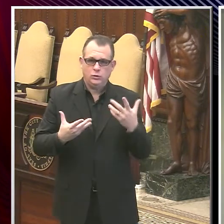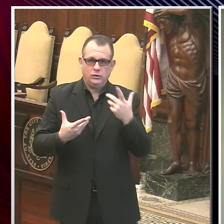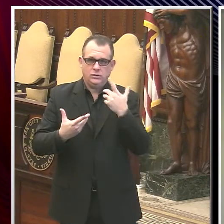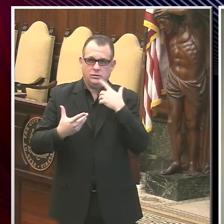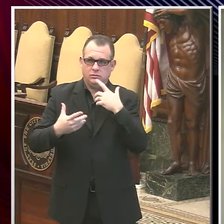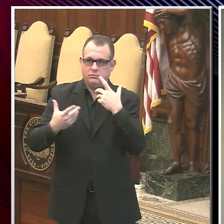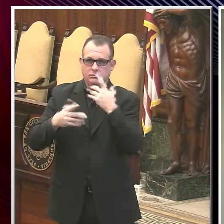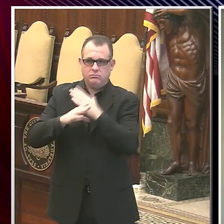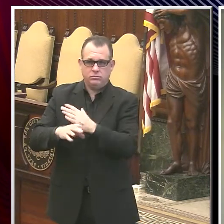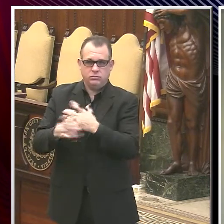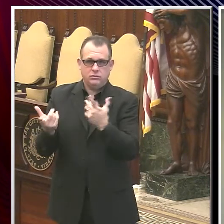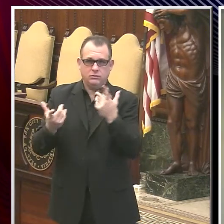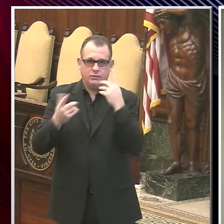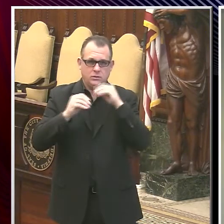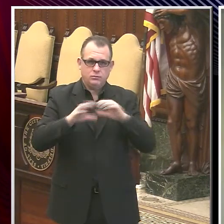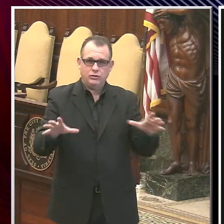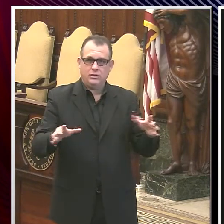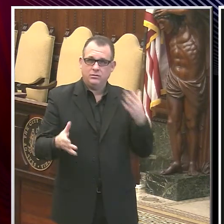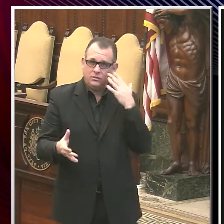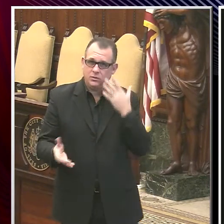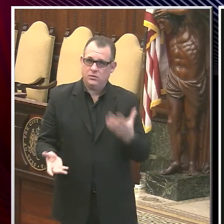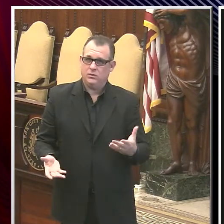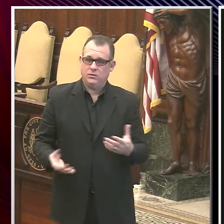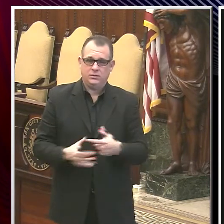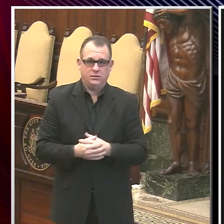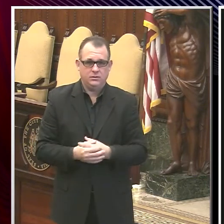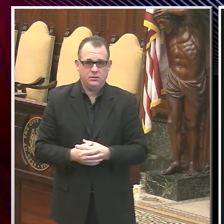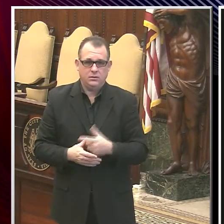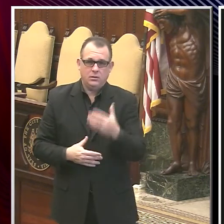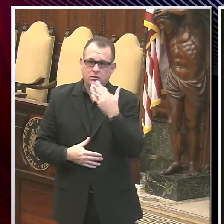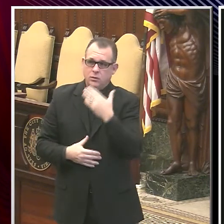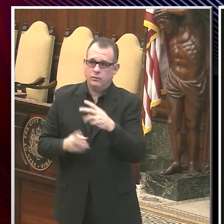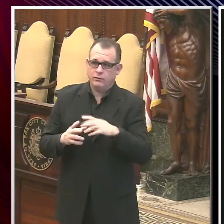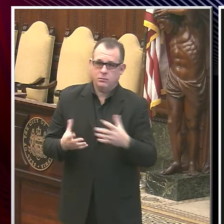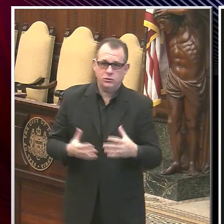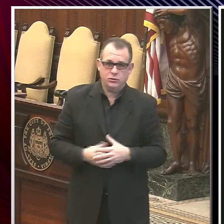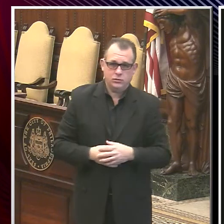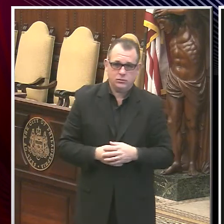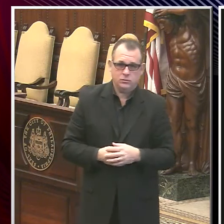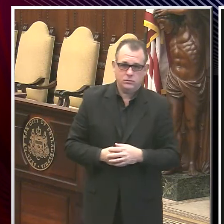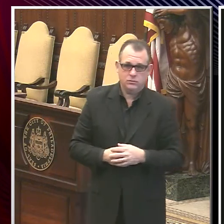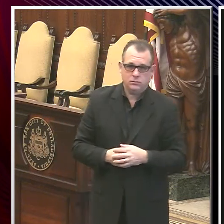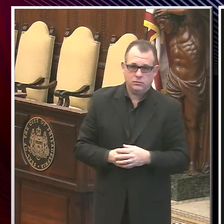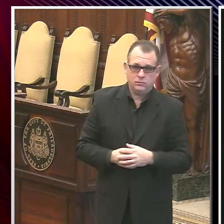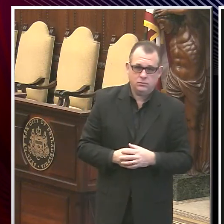protect those people from acquiring or spreading the infection. Thanks very much.